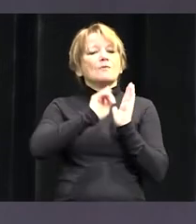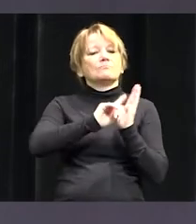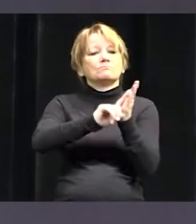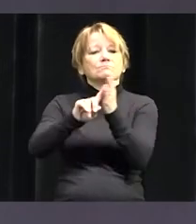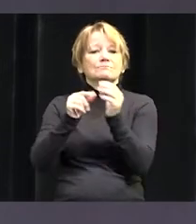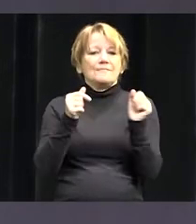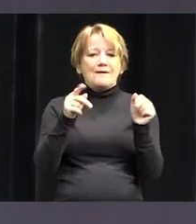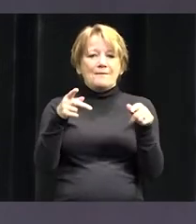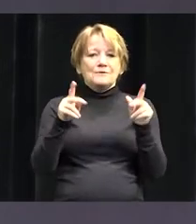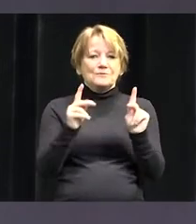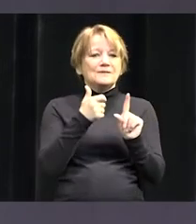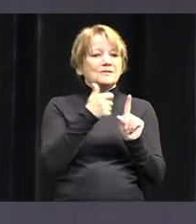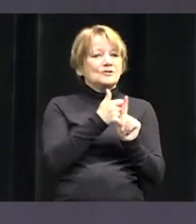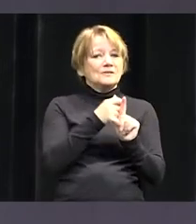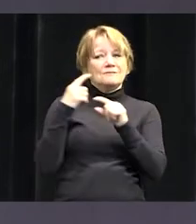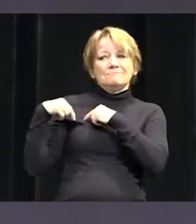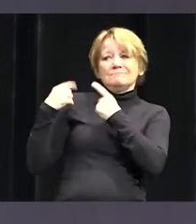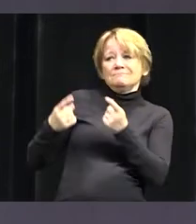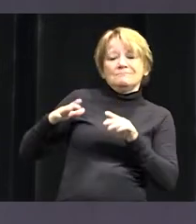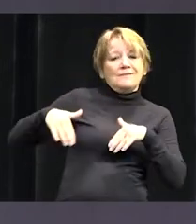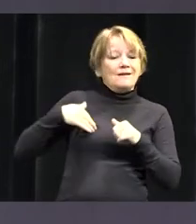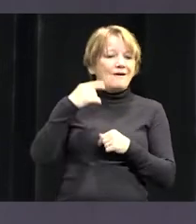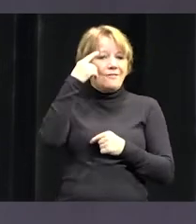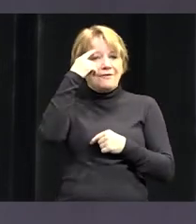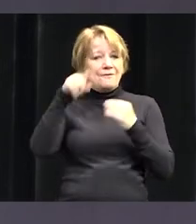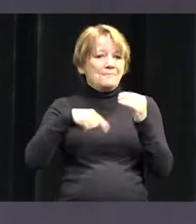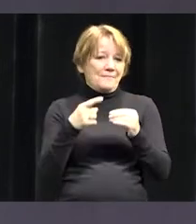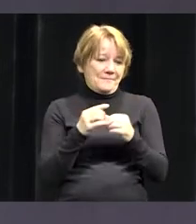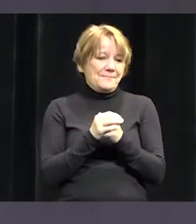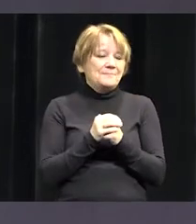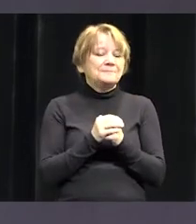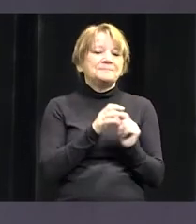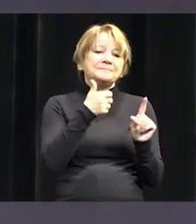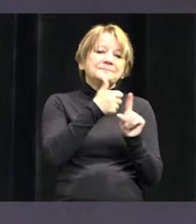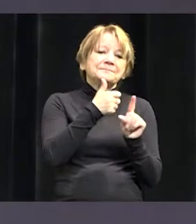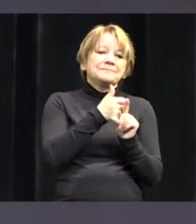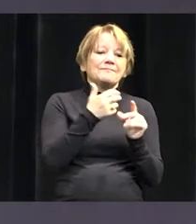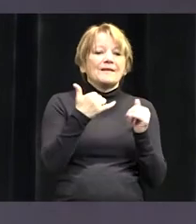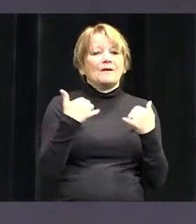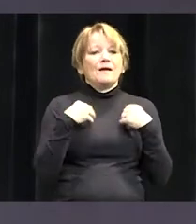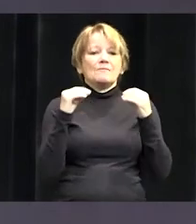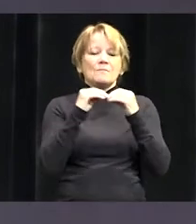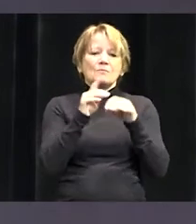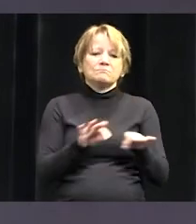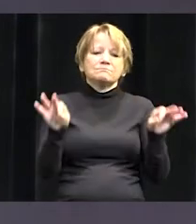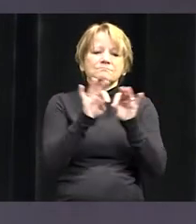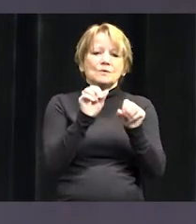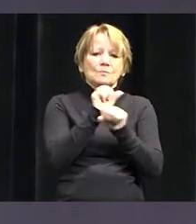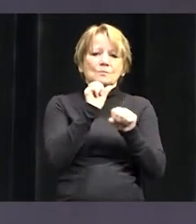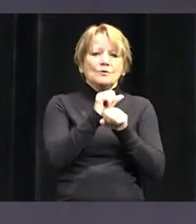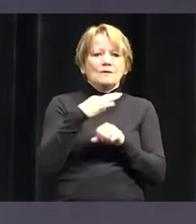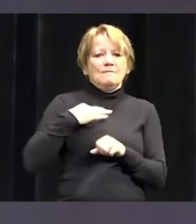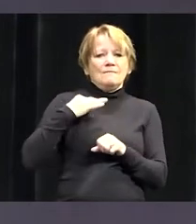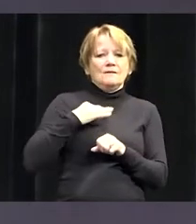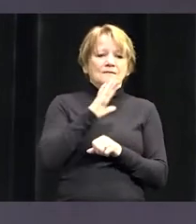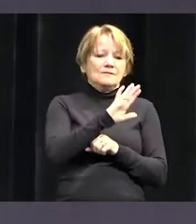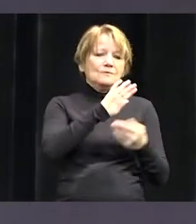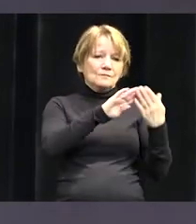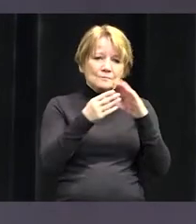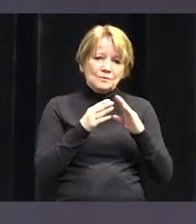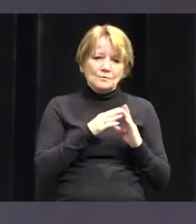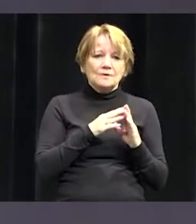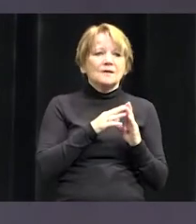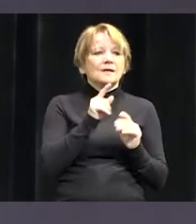explore opportunities that she had not considered katie has extended her critical work by volunteering in her